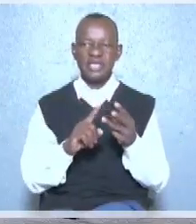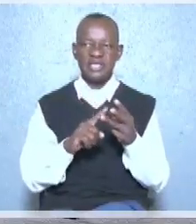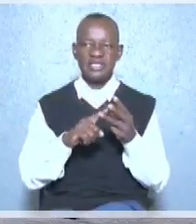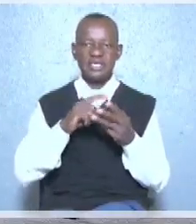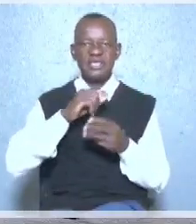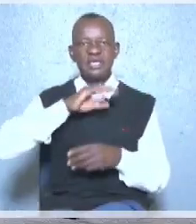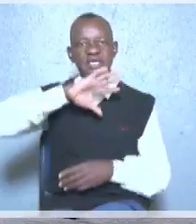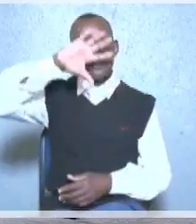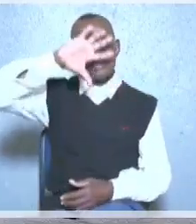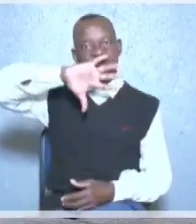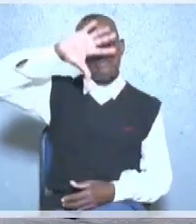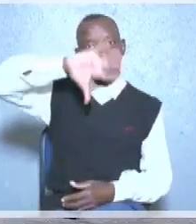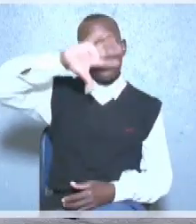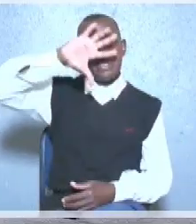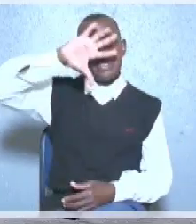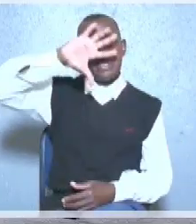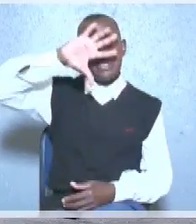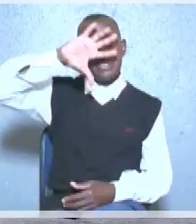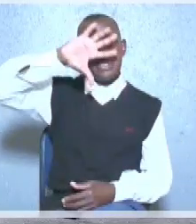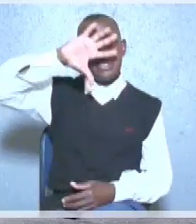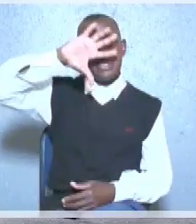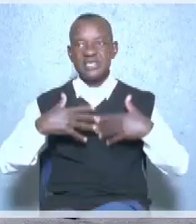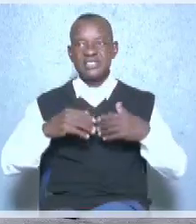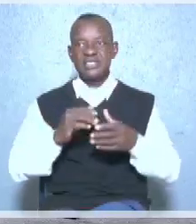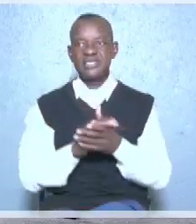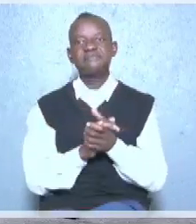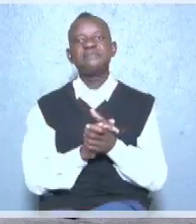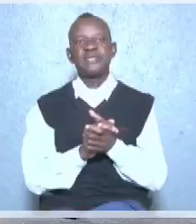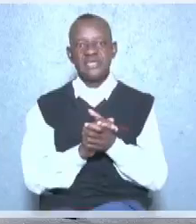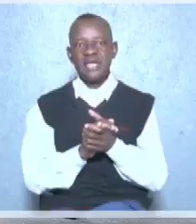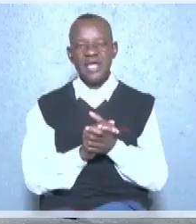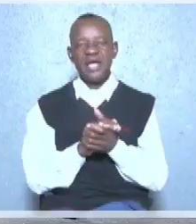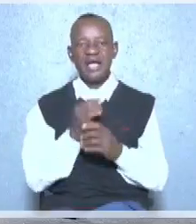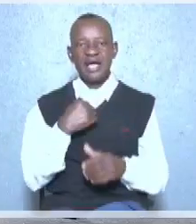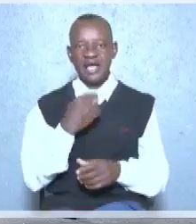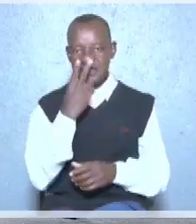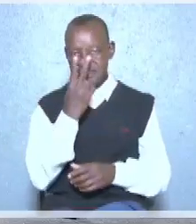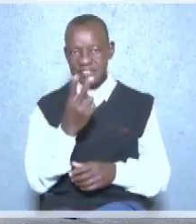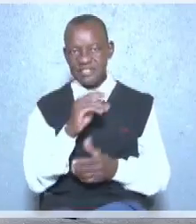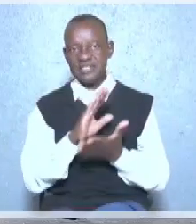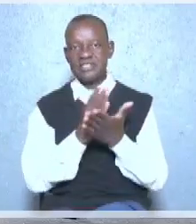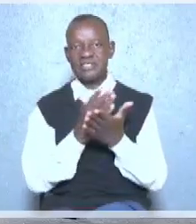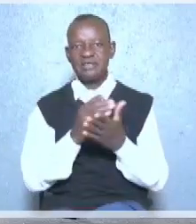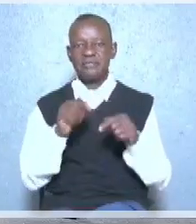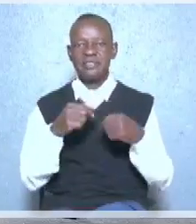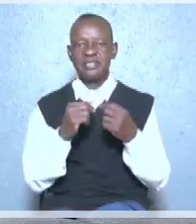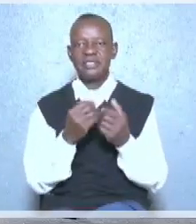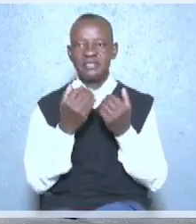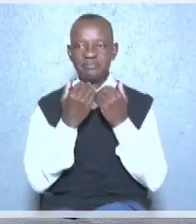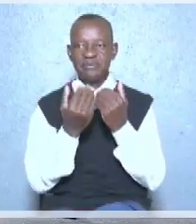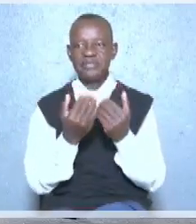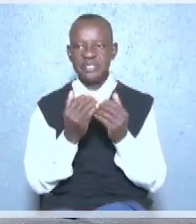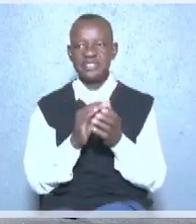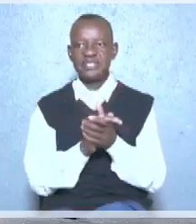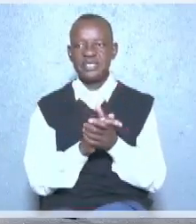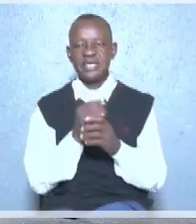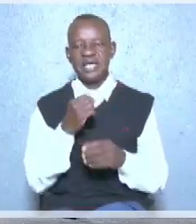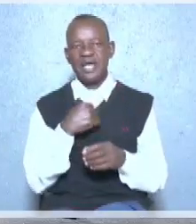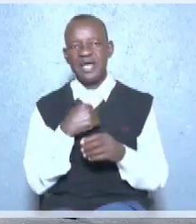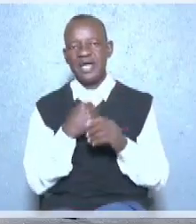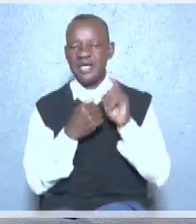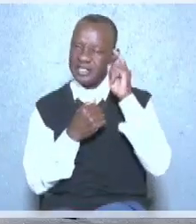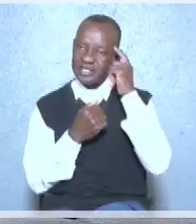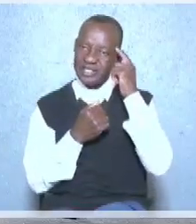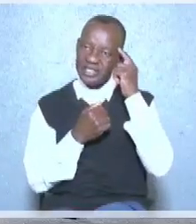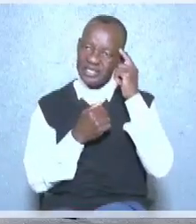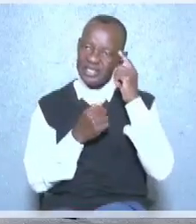hope and anticipation and expectation that finally we will have our own soap operas, that telling the